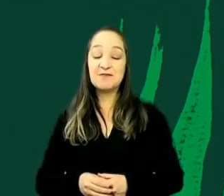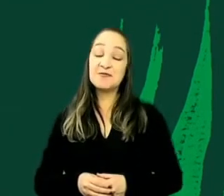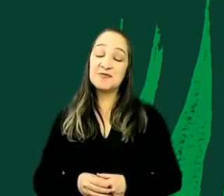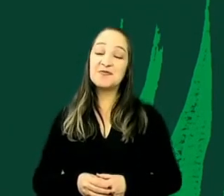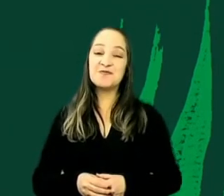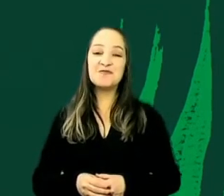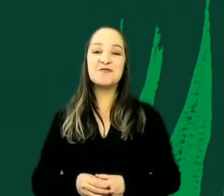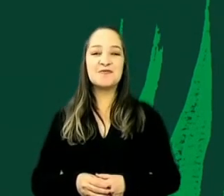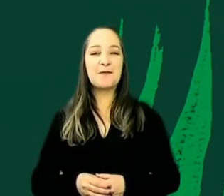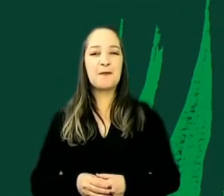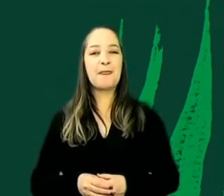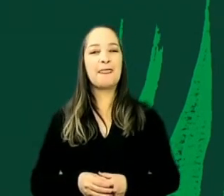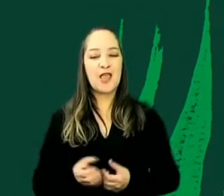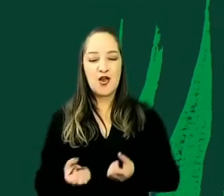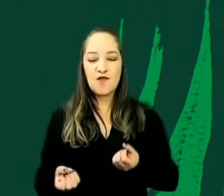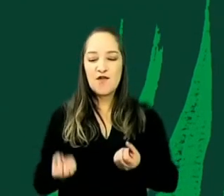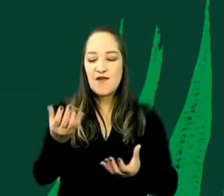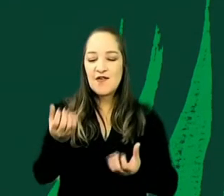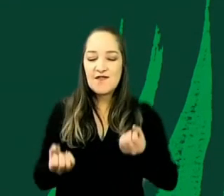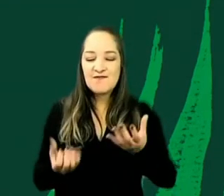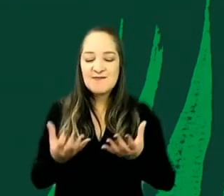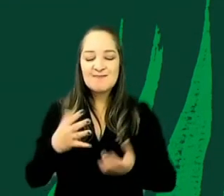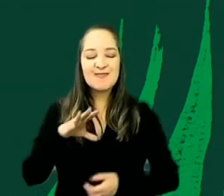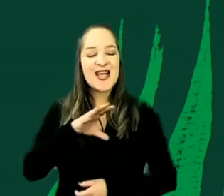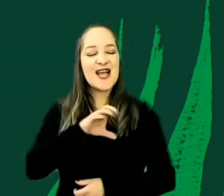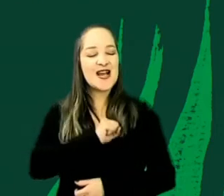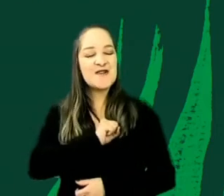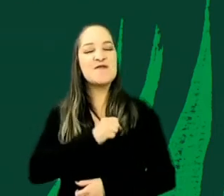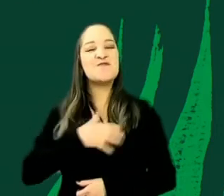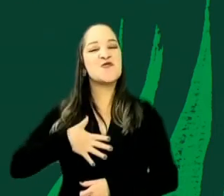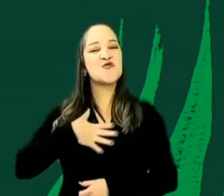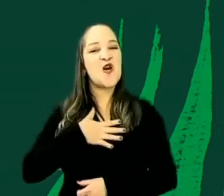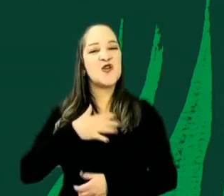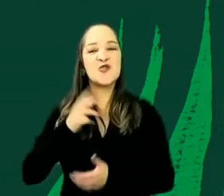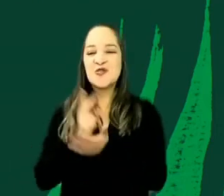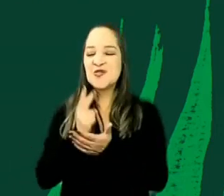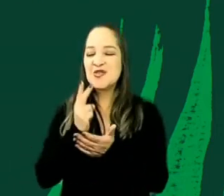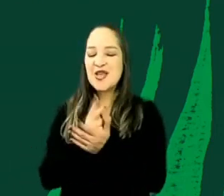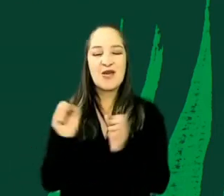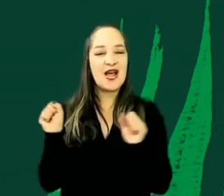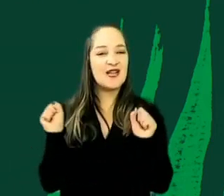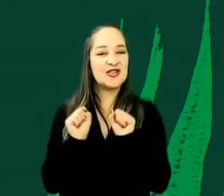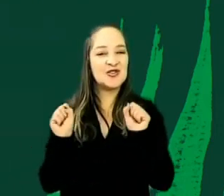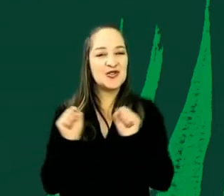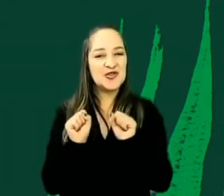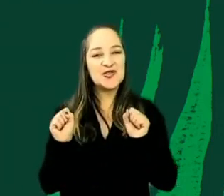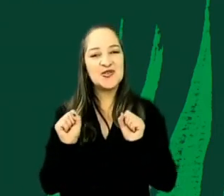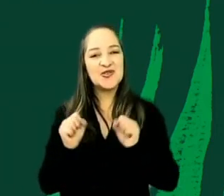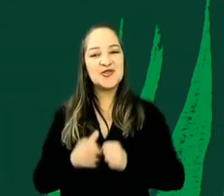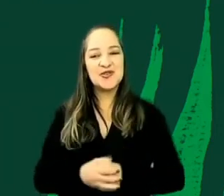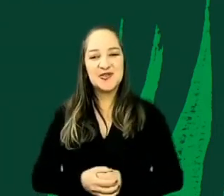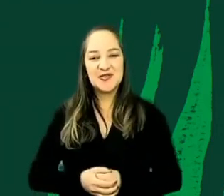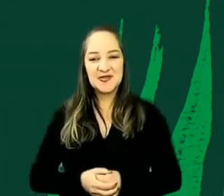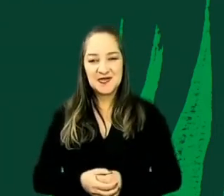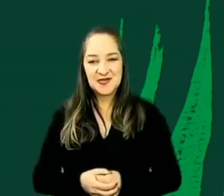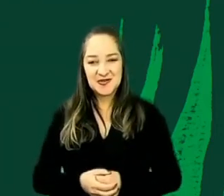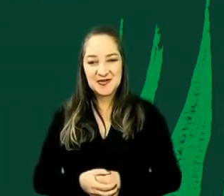my mother. I grow incredibly good food. I have chickens. I eat my chickens' eggs. I don't eat the